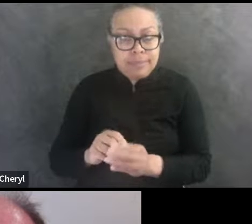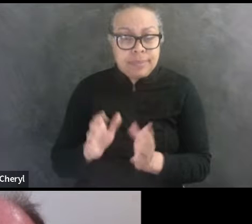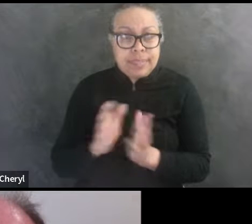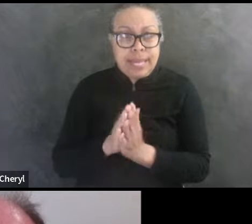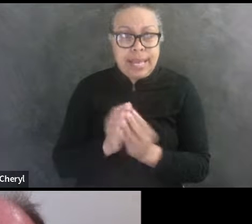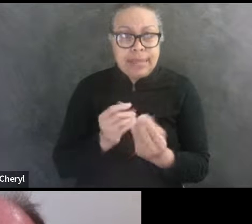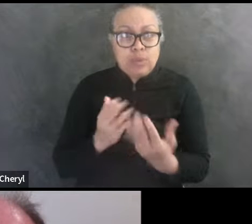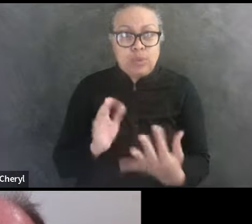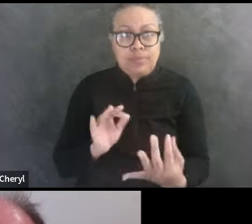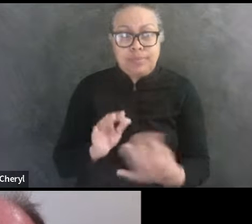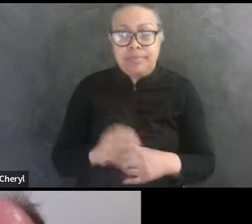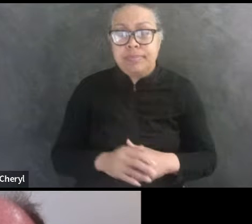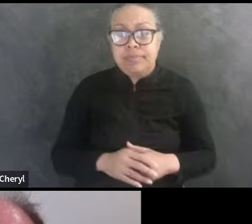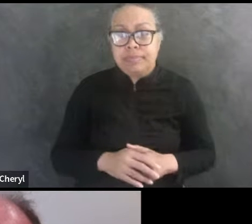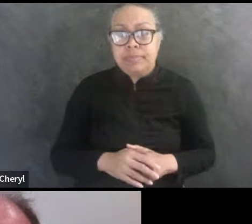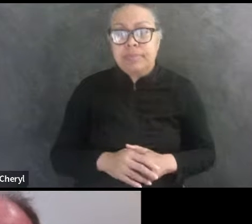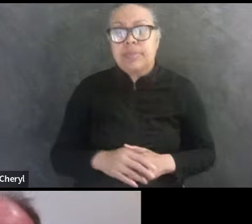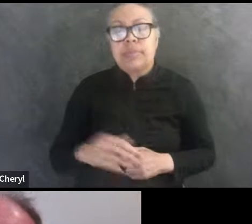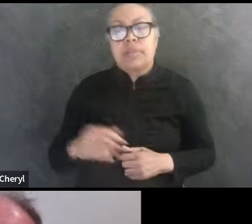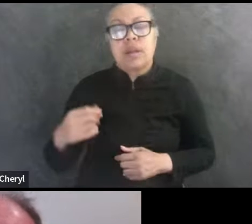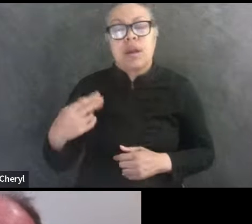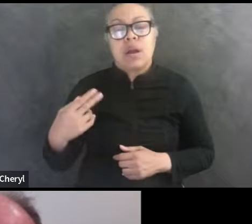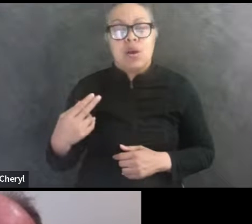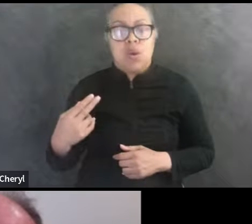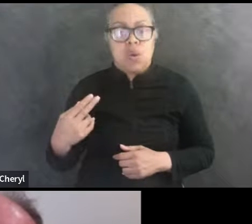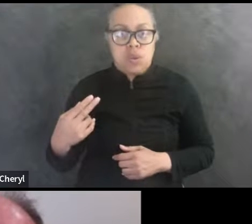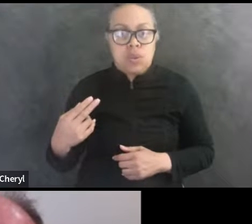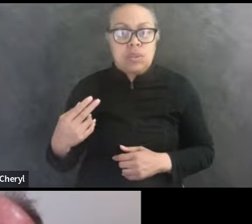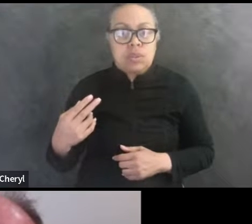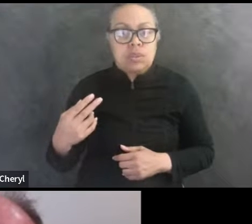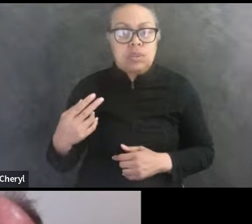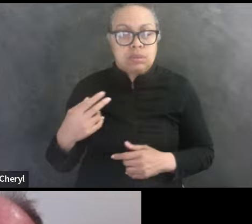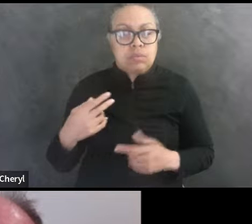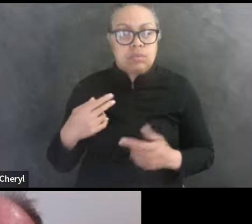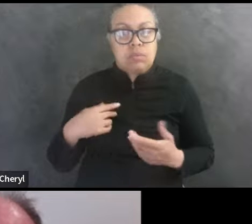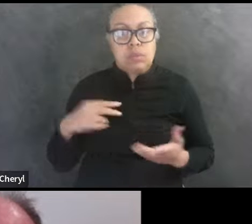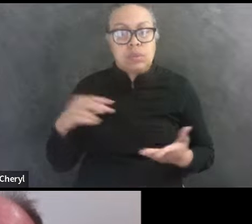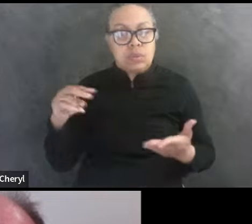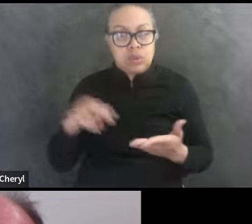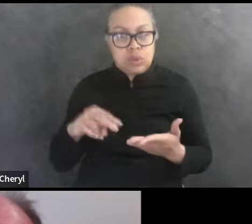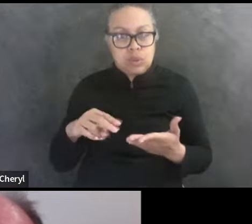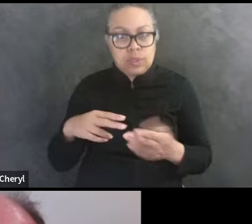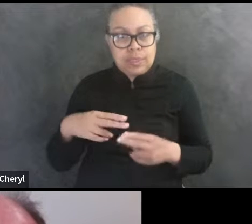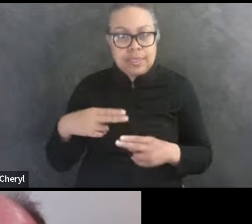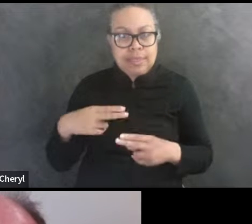find it here. Oh, I would look to see the name